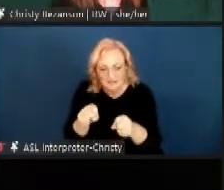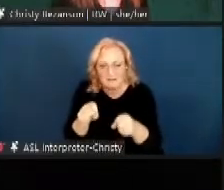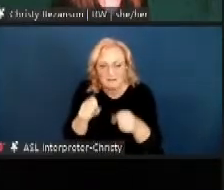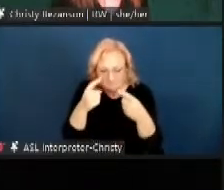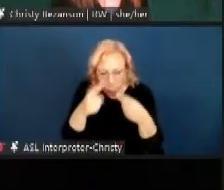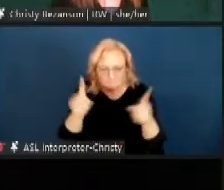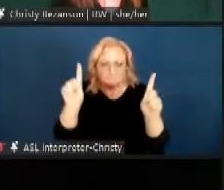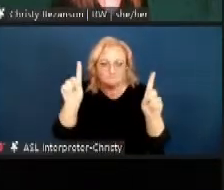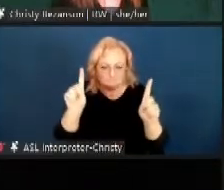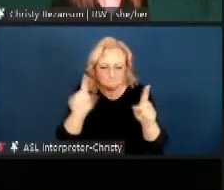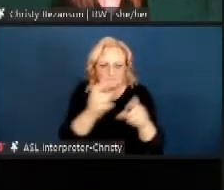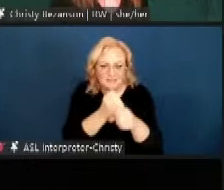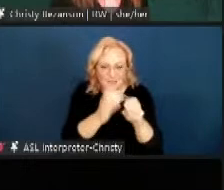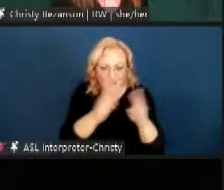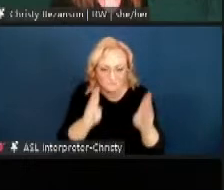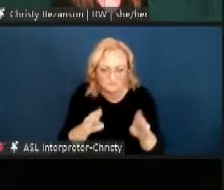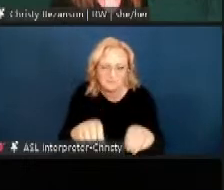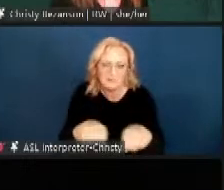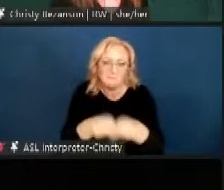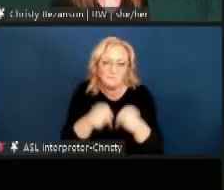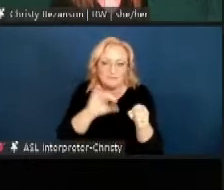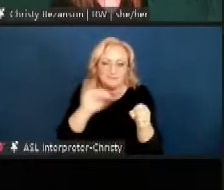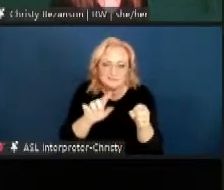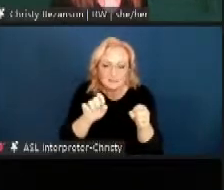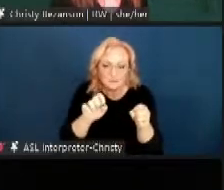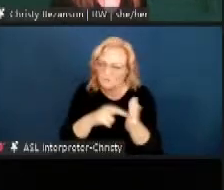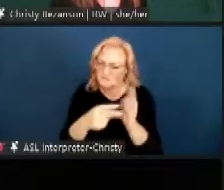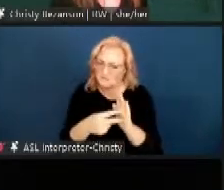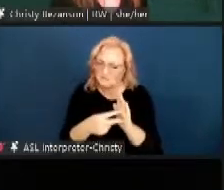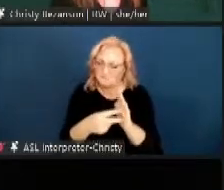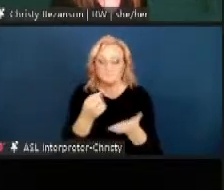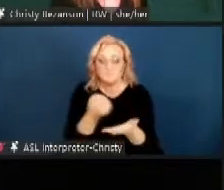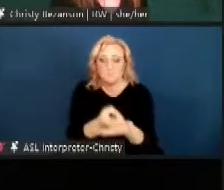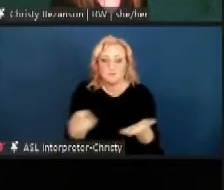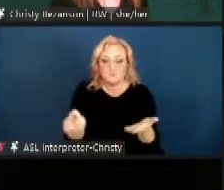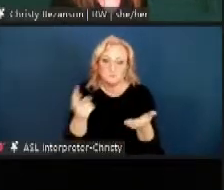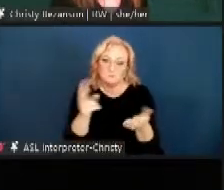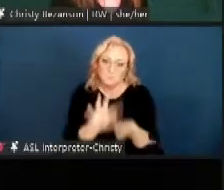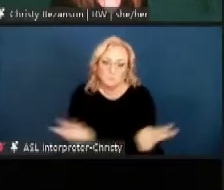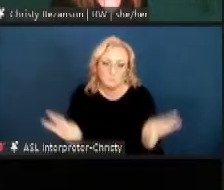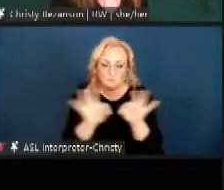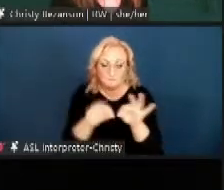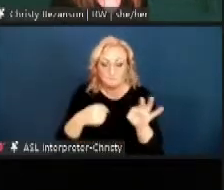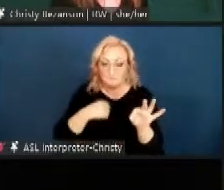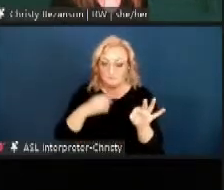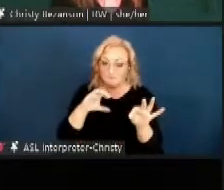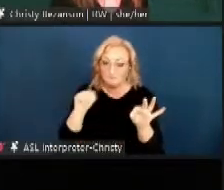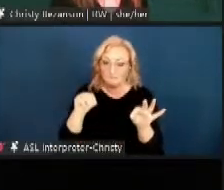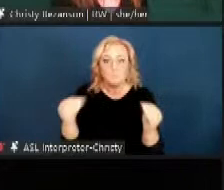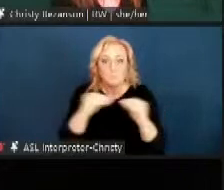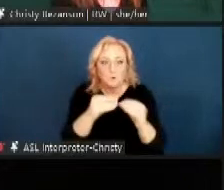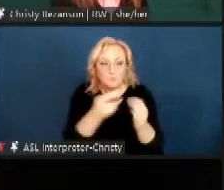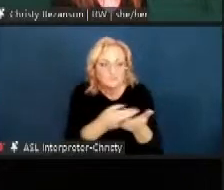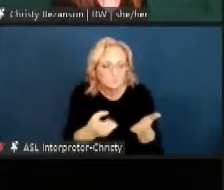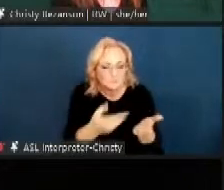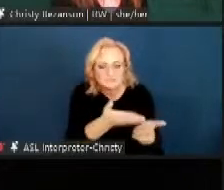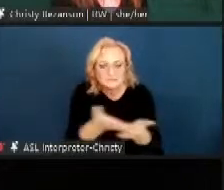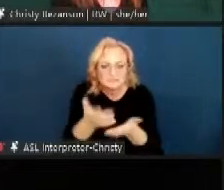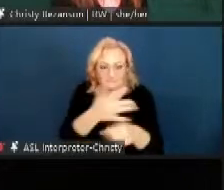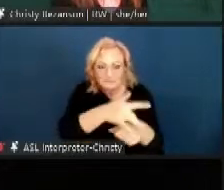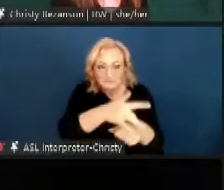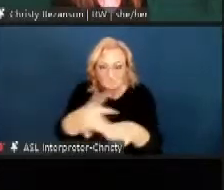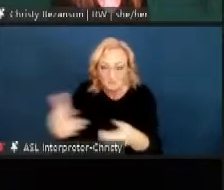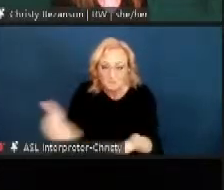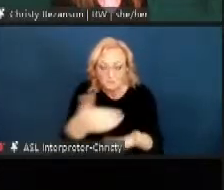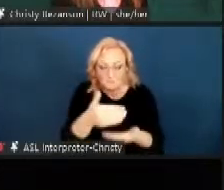So what does breaking the cycle mean? Resources are huge, and as a case manager, I know that the more resources that I have at my disposal,